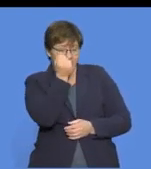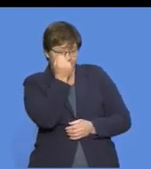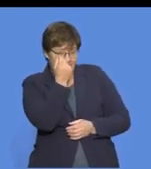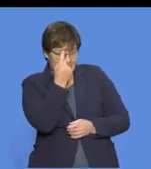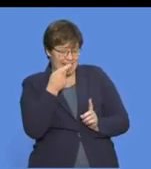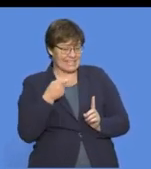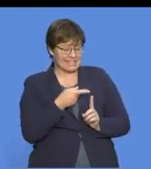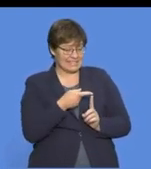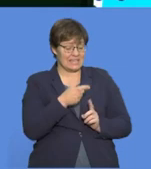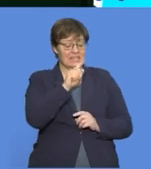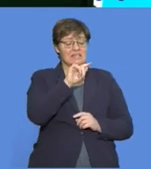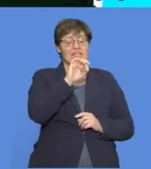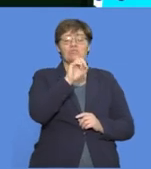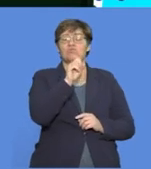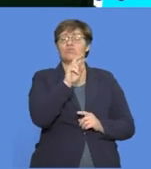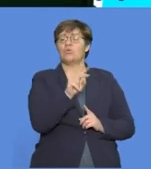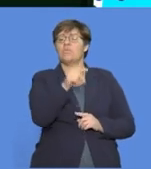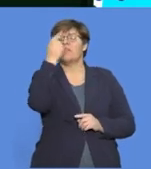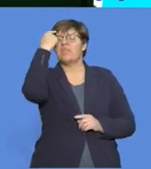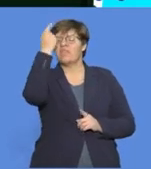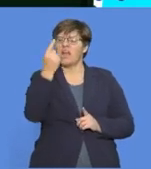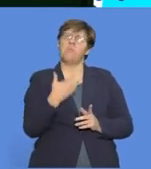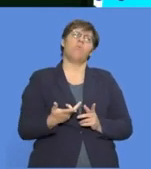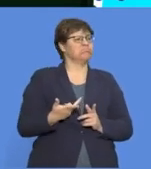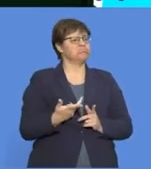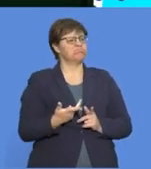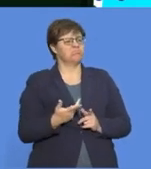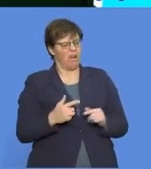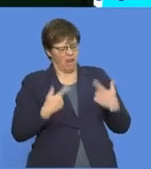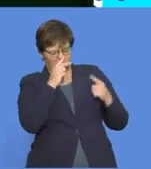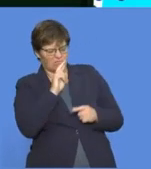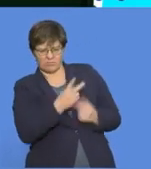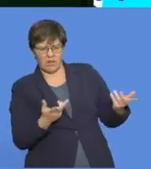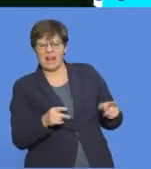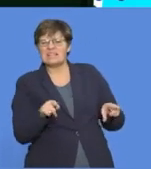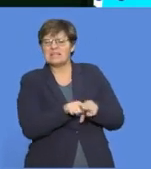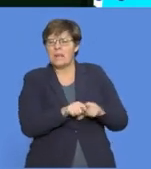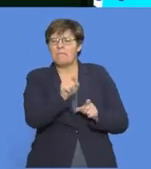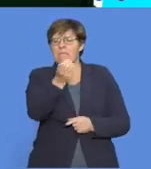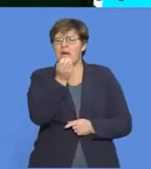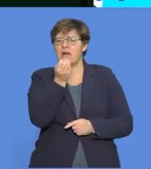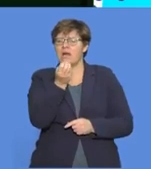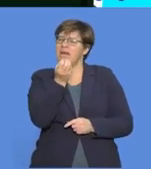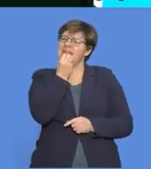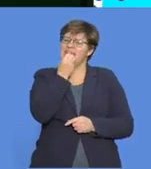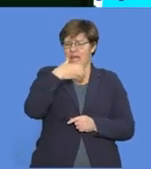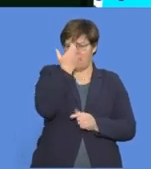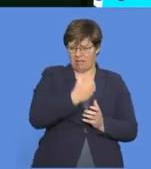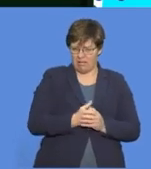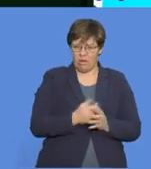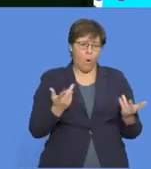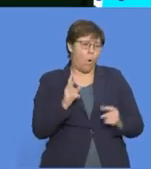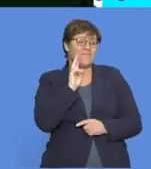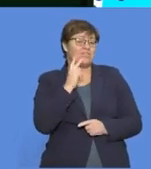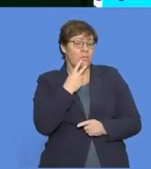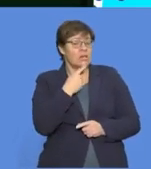To understand tissues, we need to think of it in practical terms. For example, eating an apple. Eating